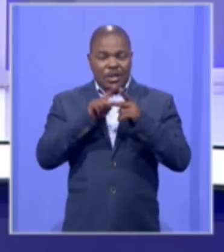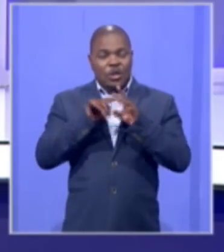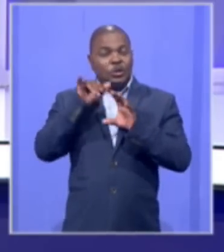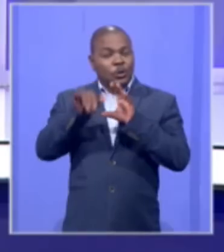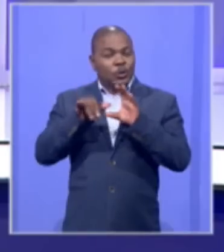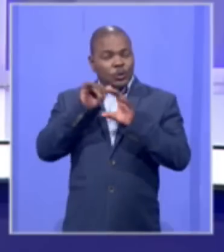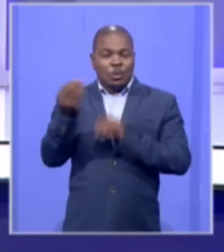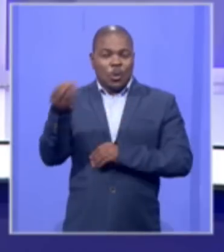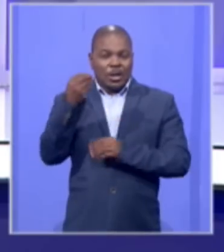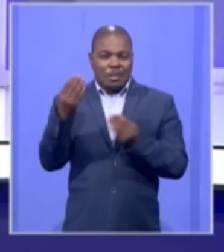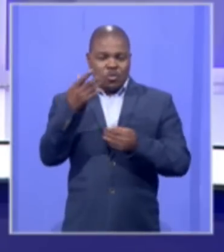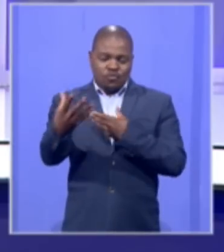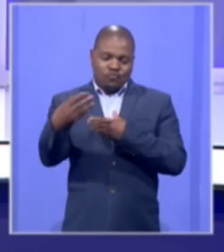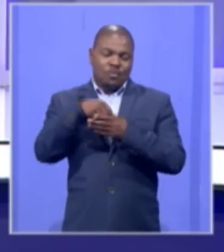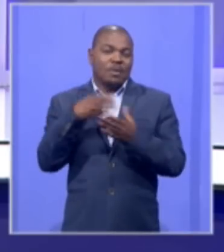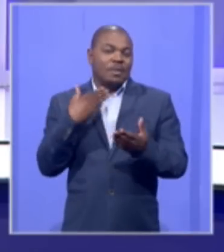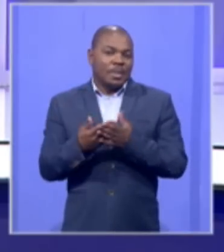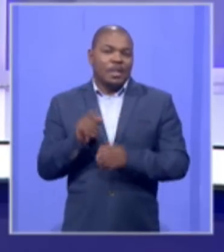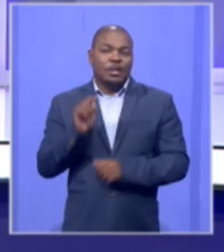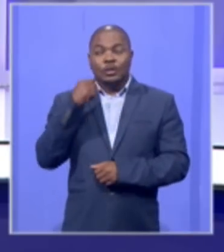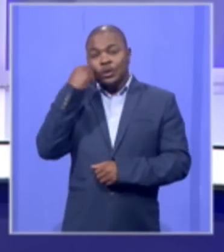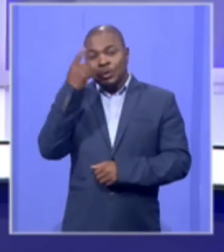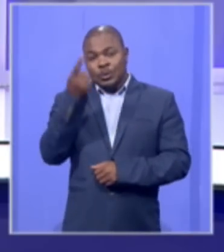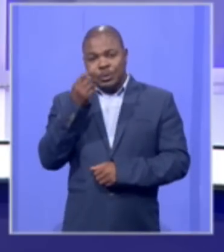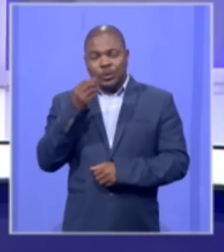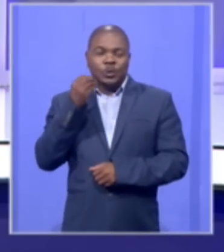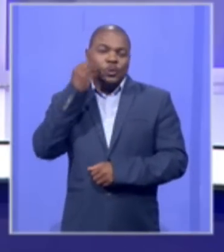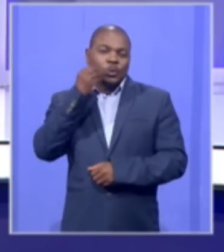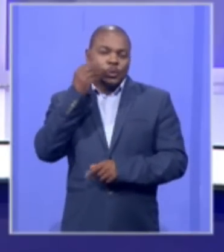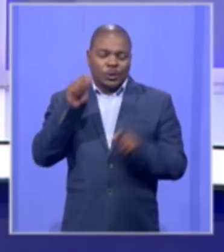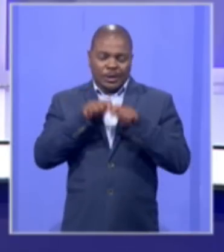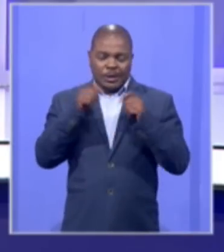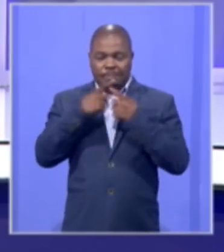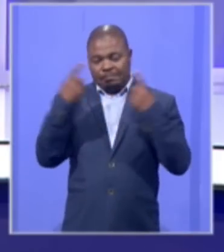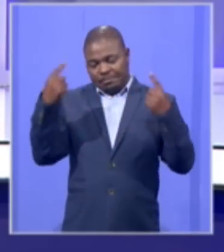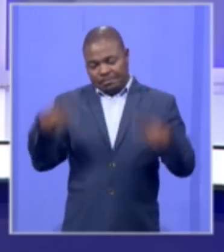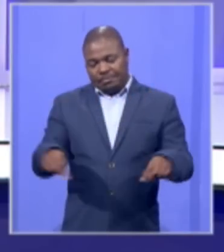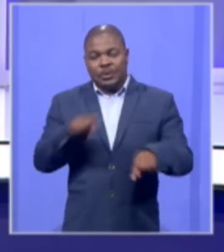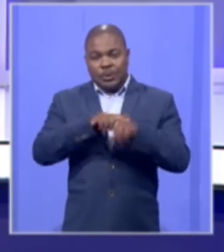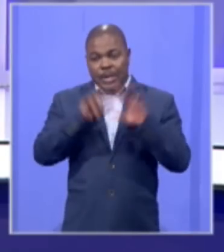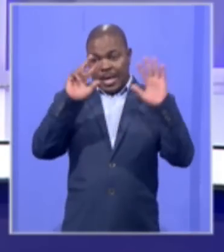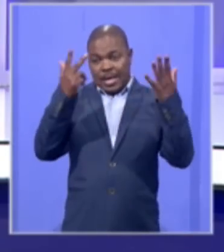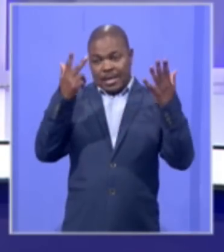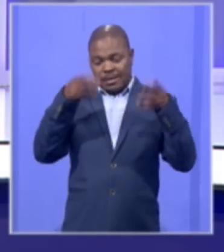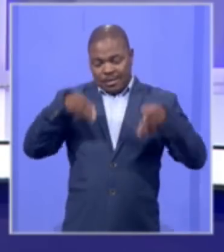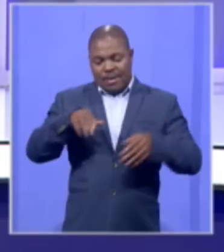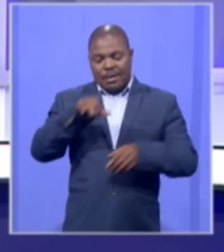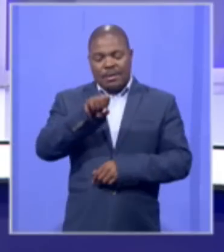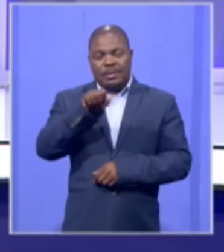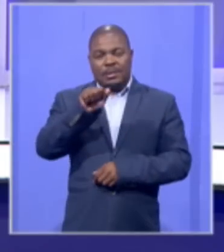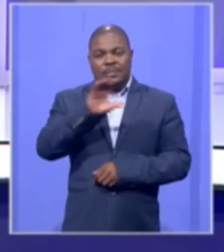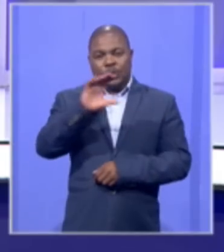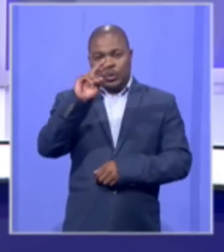WhatsApp fa o le ka kgatha go tema ba sehlopha sa ditaba tša rena tša Sesotho ba tla lefa tšona ka iri ya seswai mo SABC 2